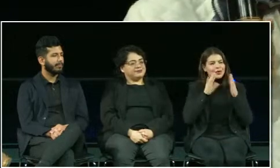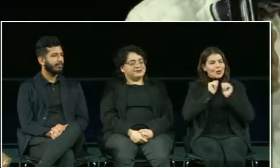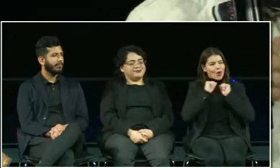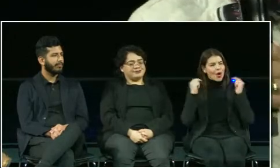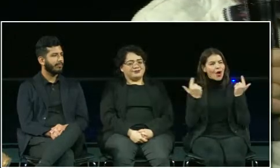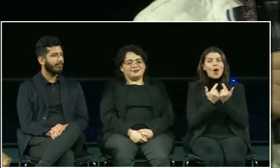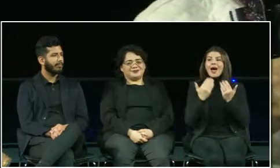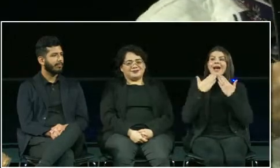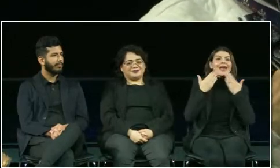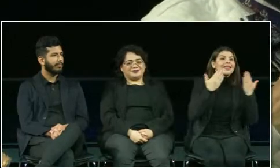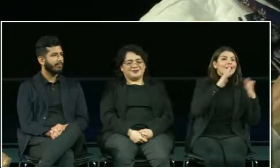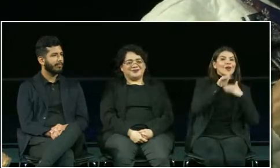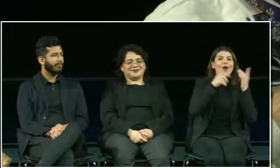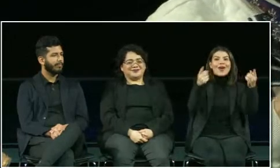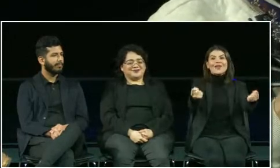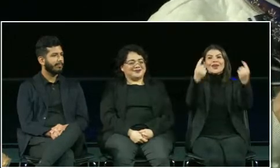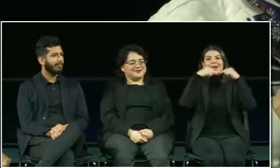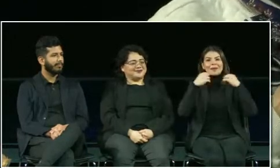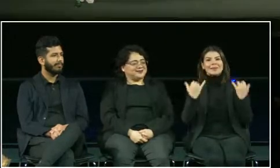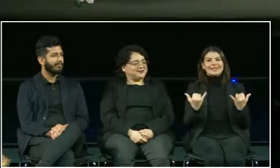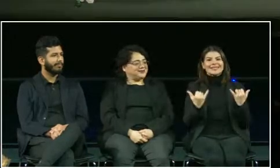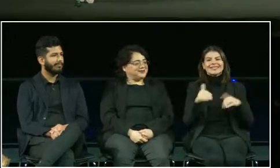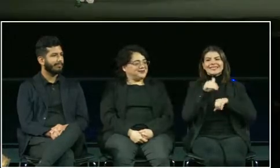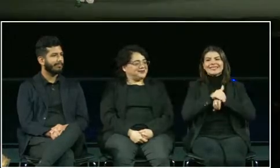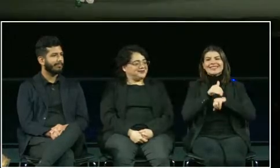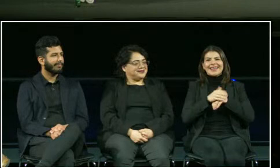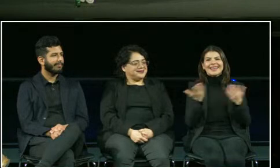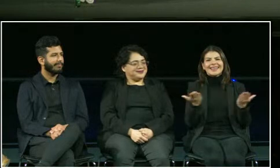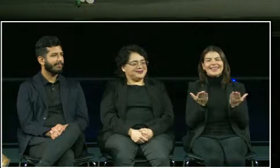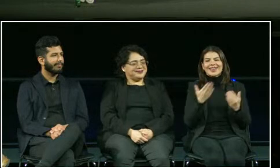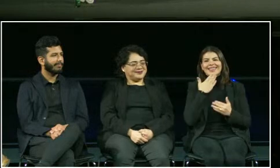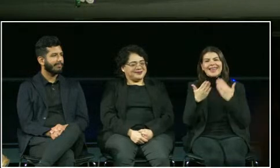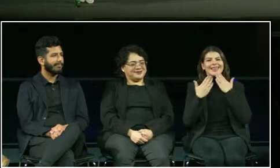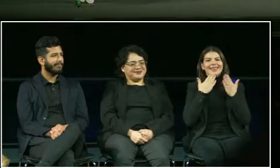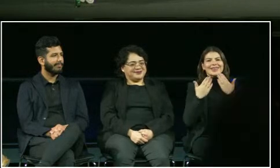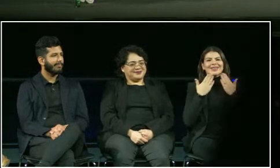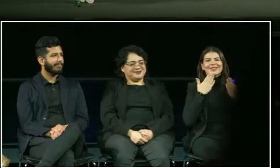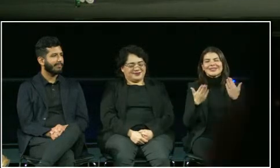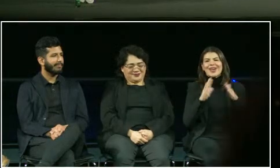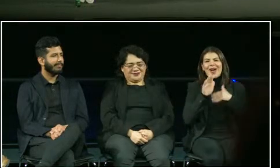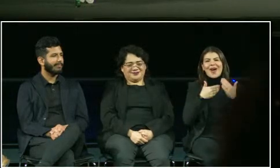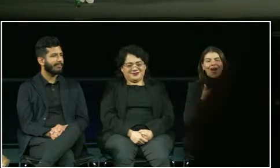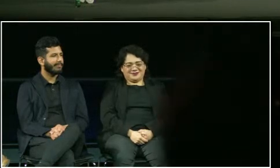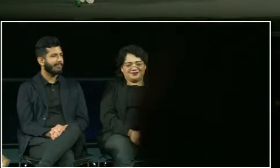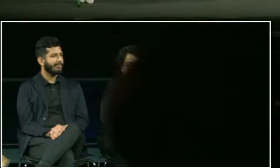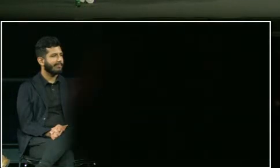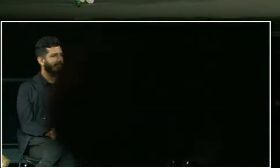Thank you all for coming. Go see them if you haven't yet, and enjoy the show.